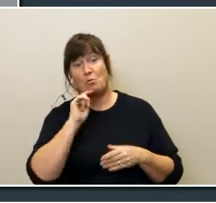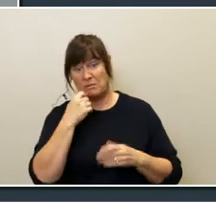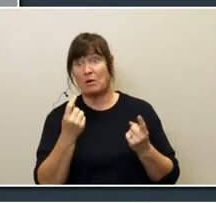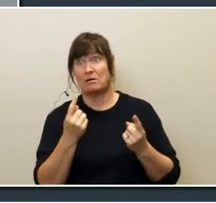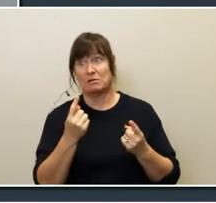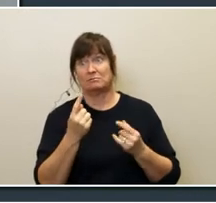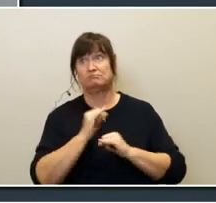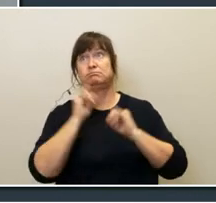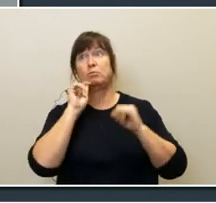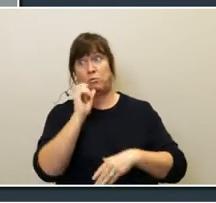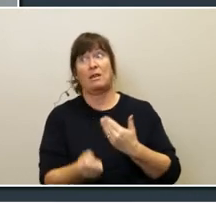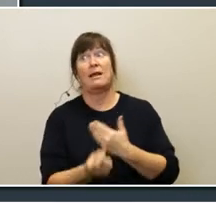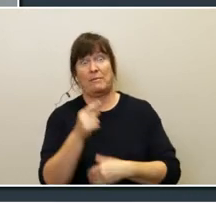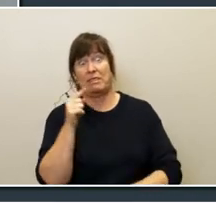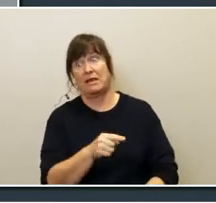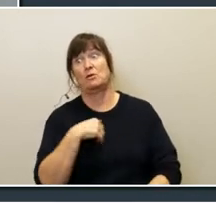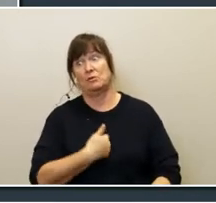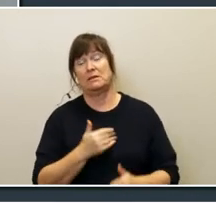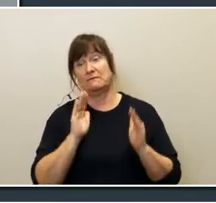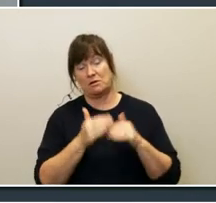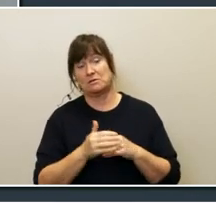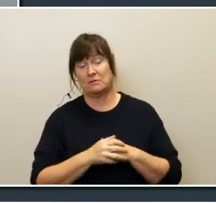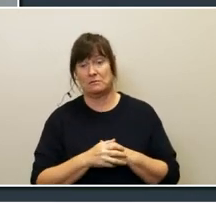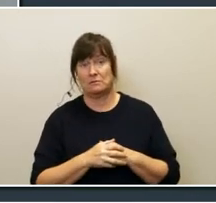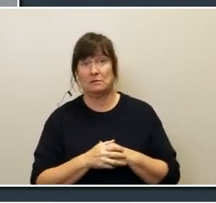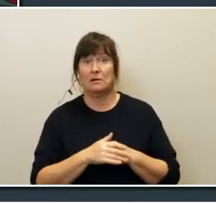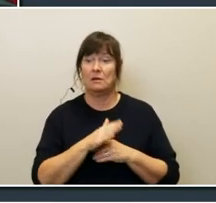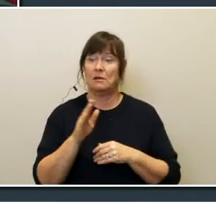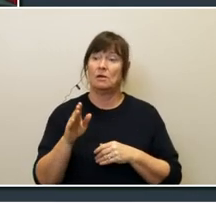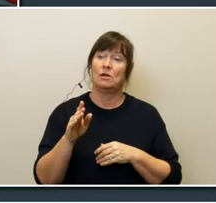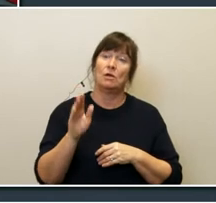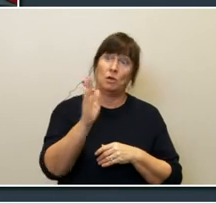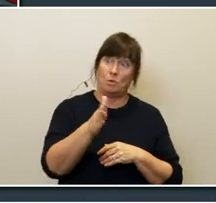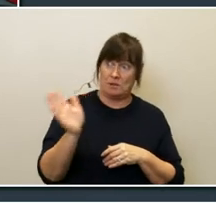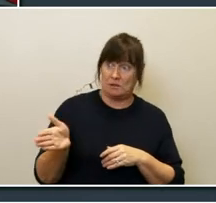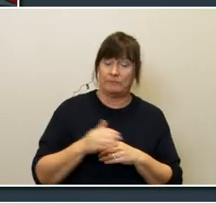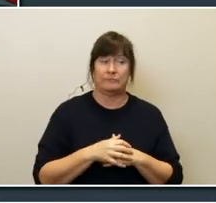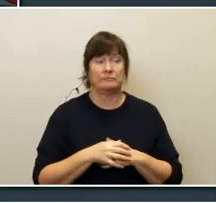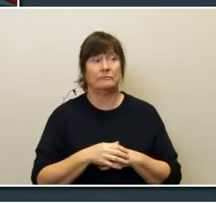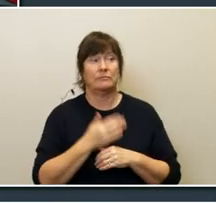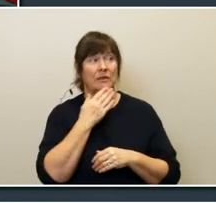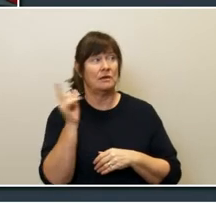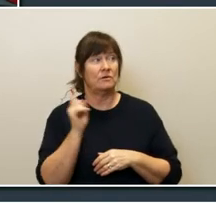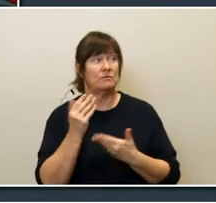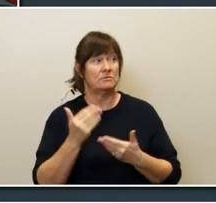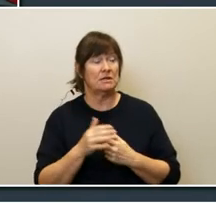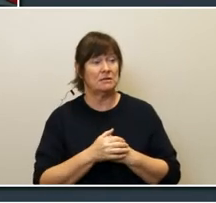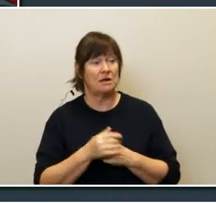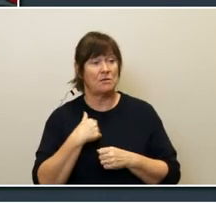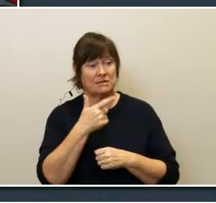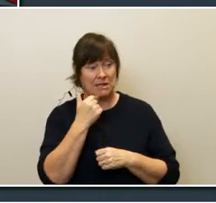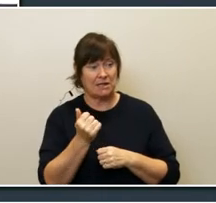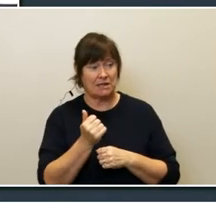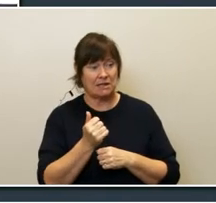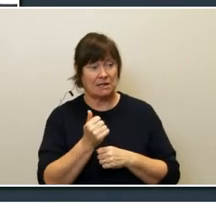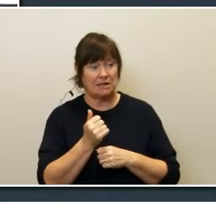a serious one. Thank you. Councillor Crystal, then Councillor Crown. Thanks for coming to present. I was lucky